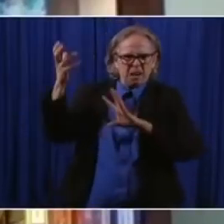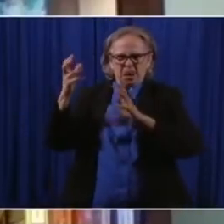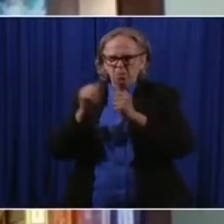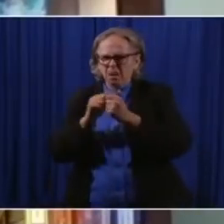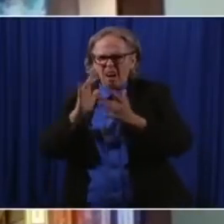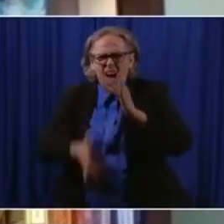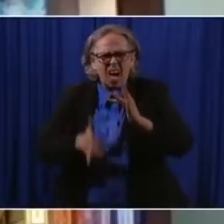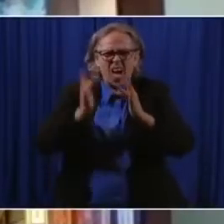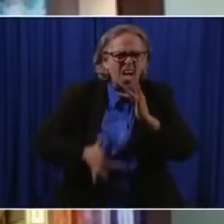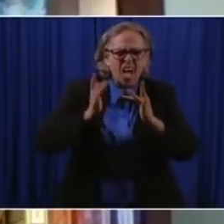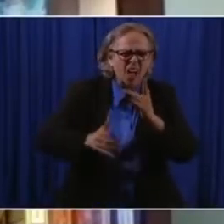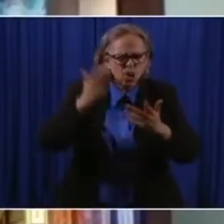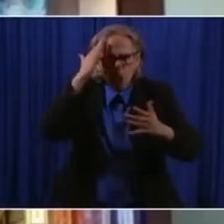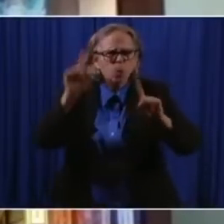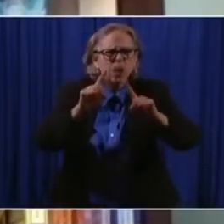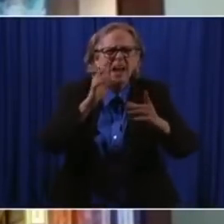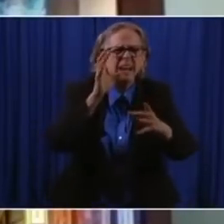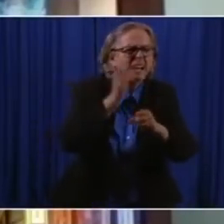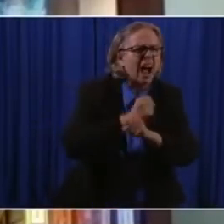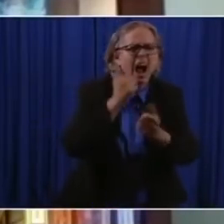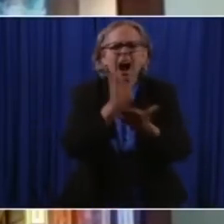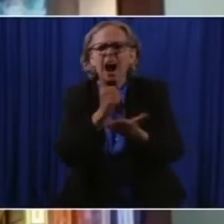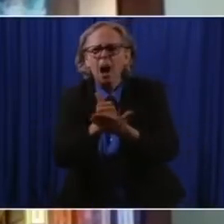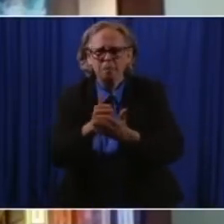do to make this experience